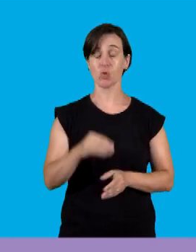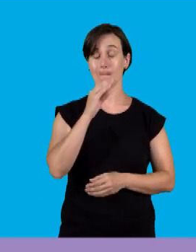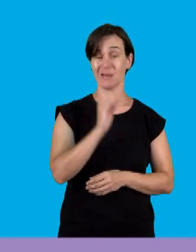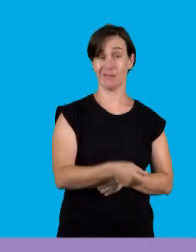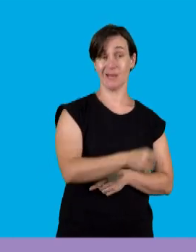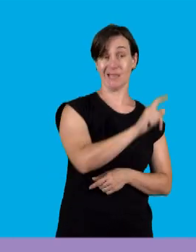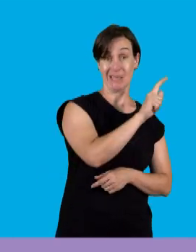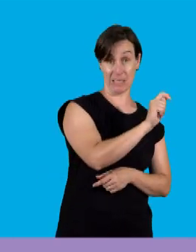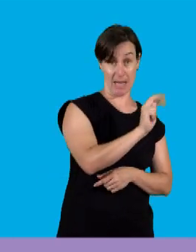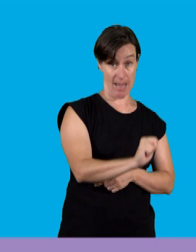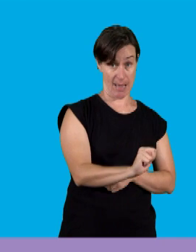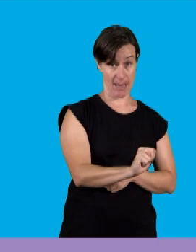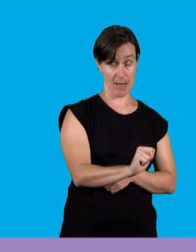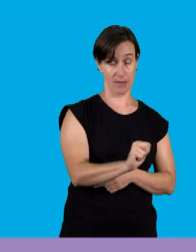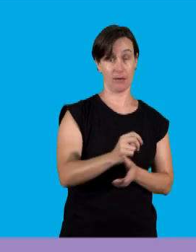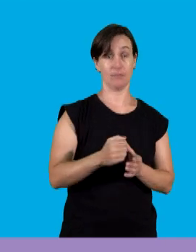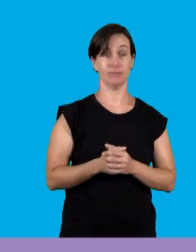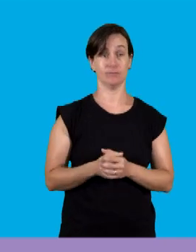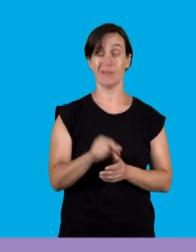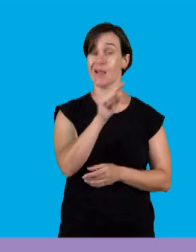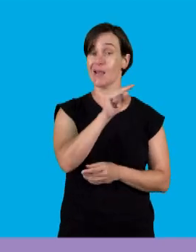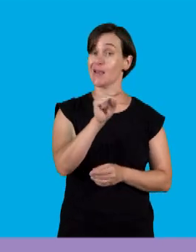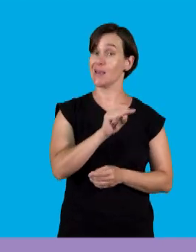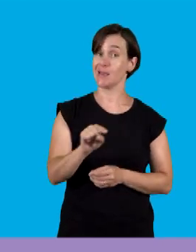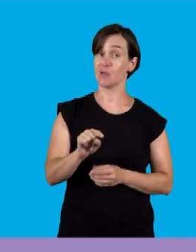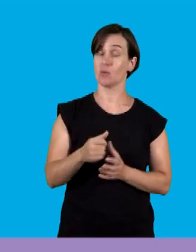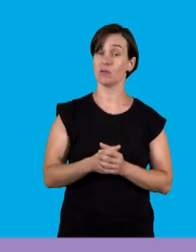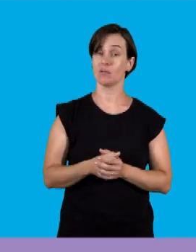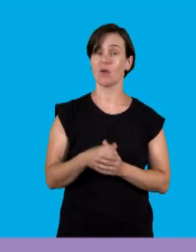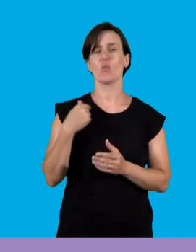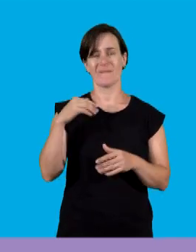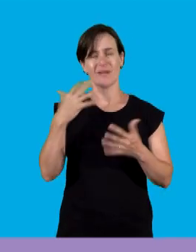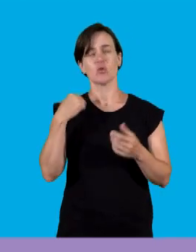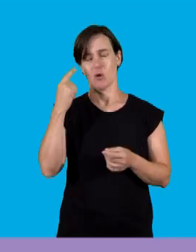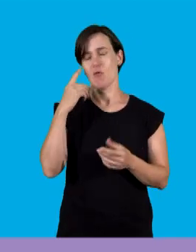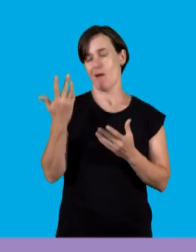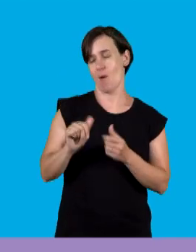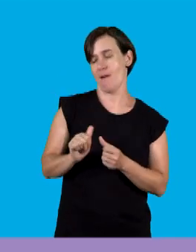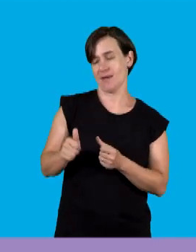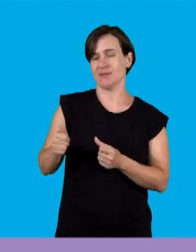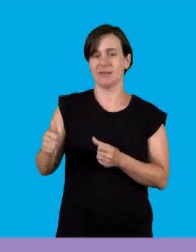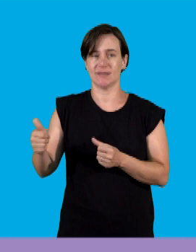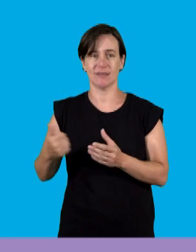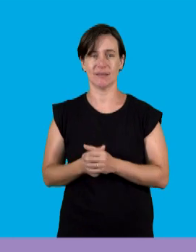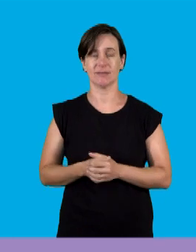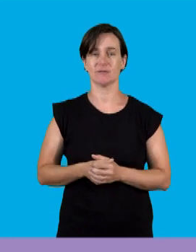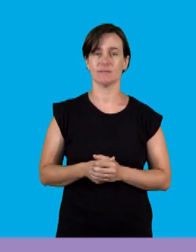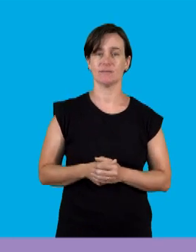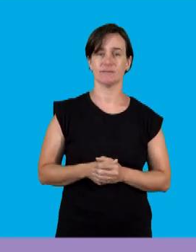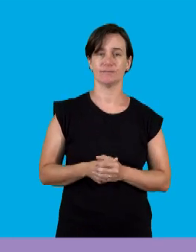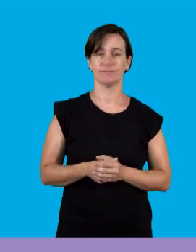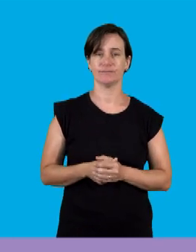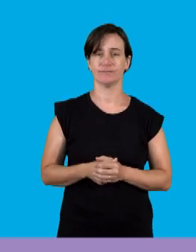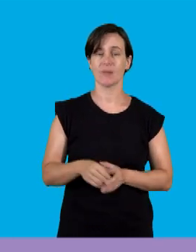be represented by Tn. And since as well we know how we are moving from the first figure to the second figure, we saw that